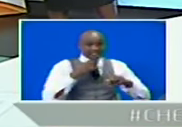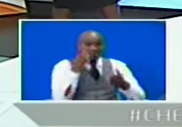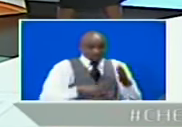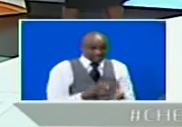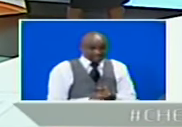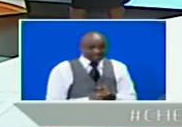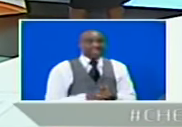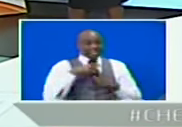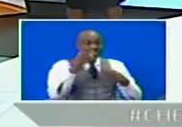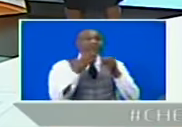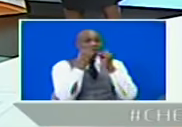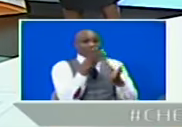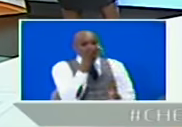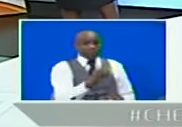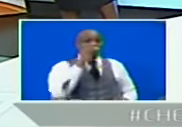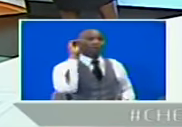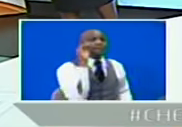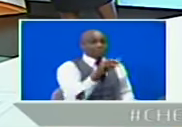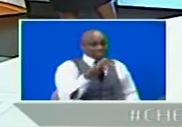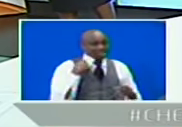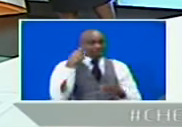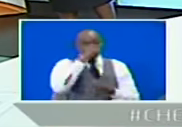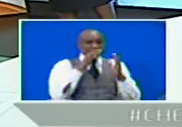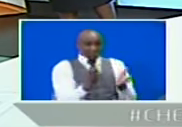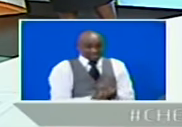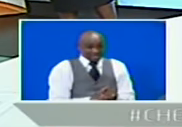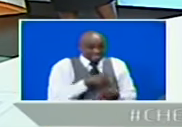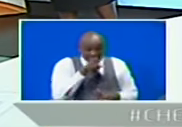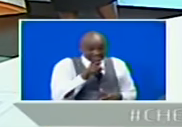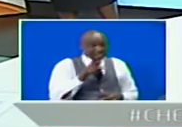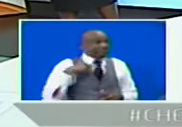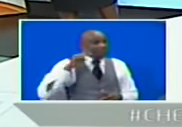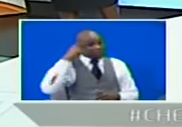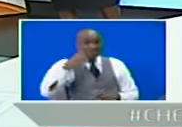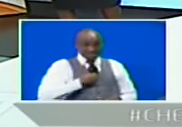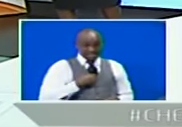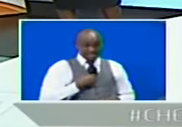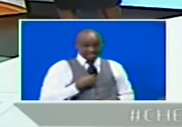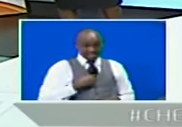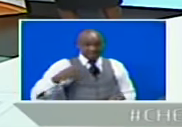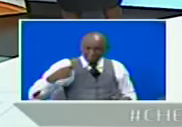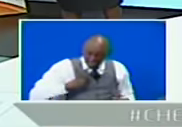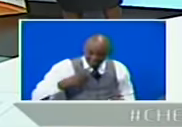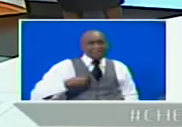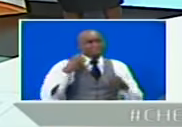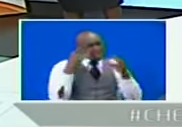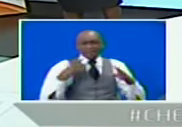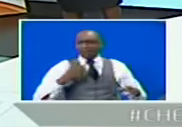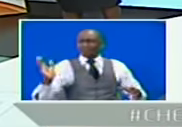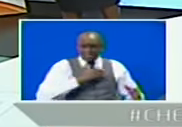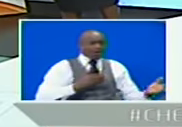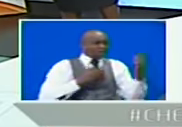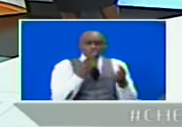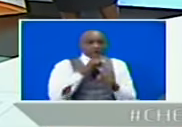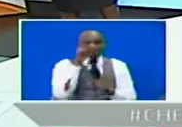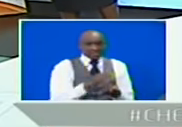an article that was posted on this page, supposedly by me. So in case you haven't seen it, and I've gotten so much feedback on this